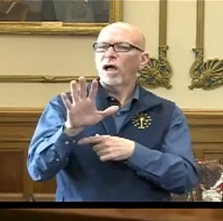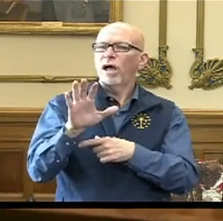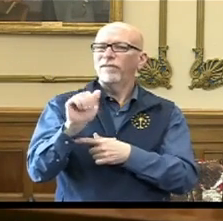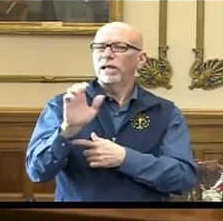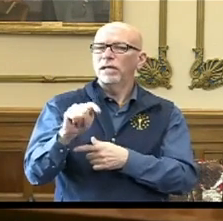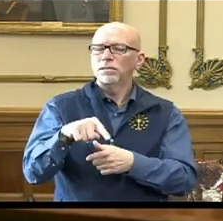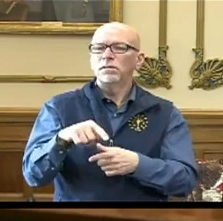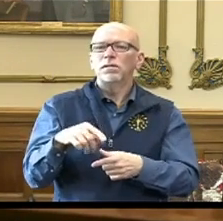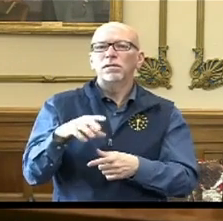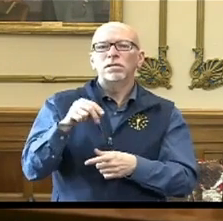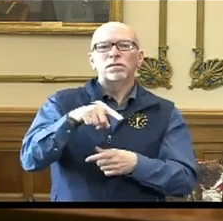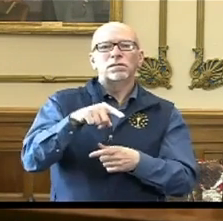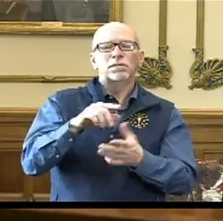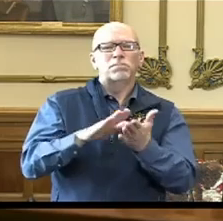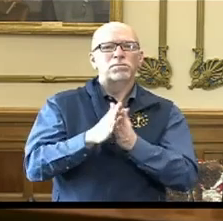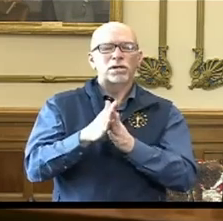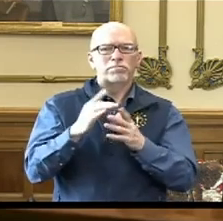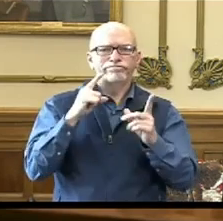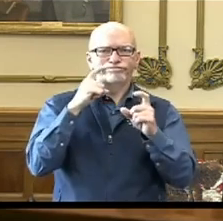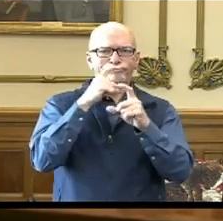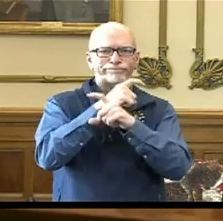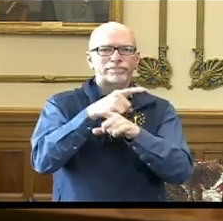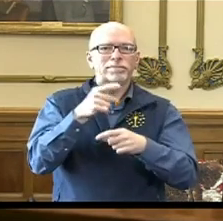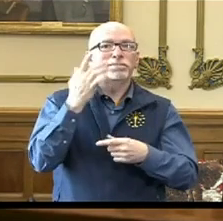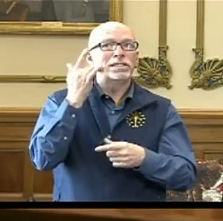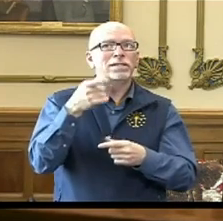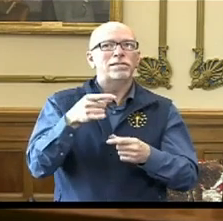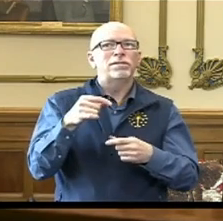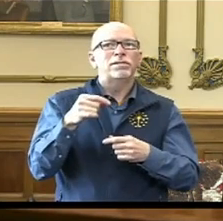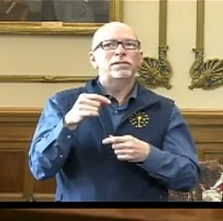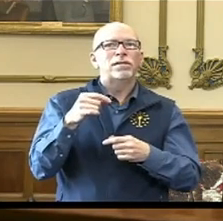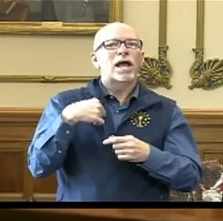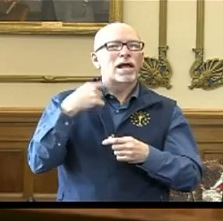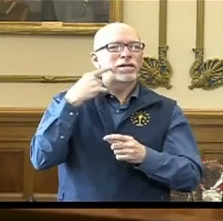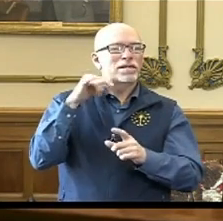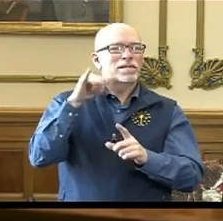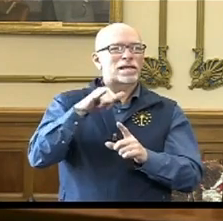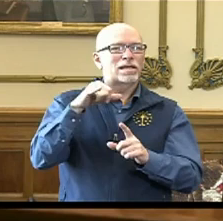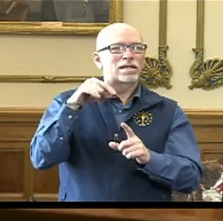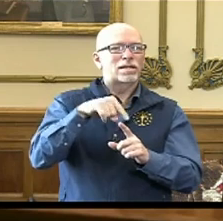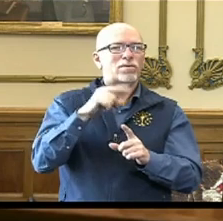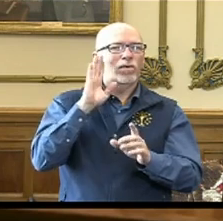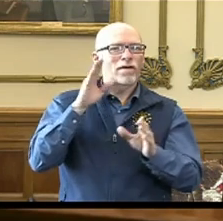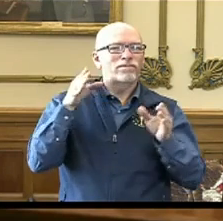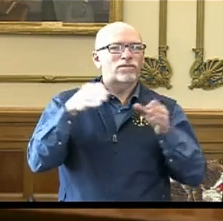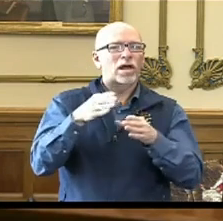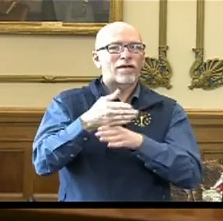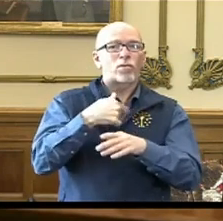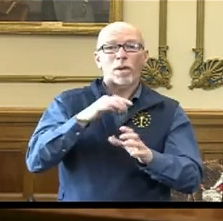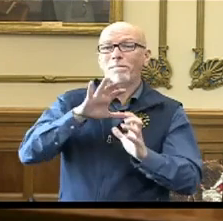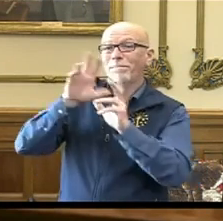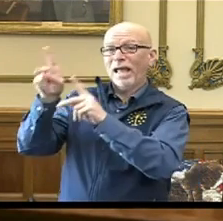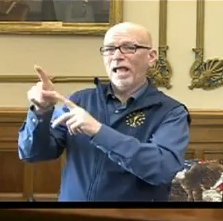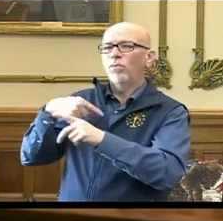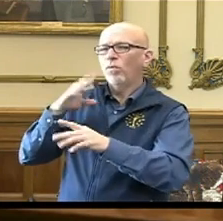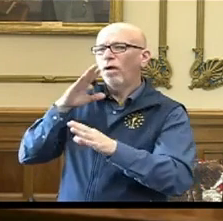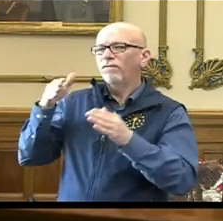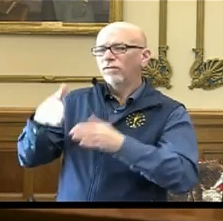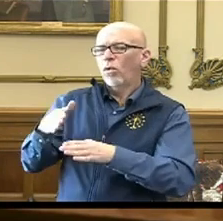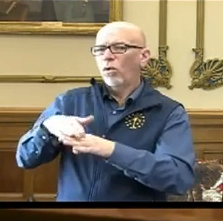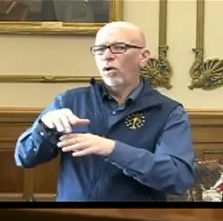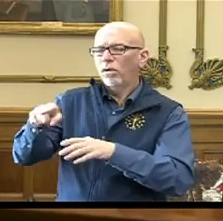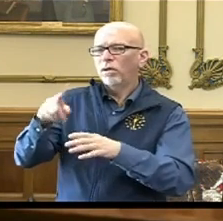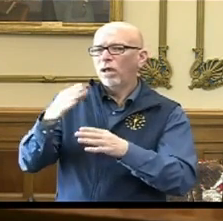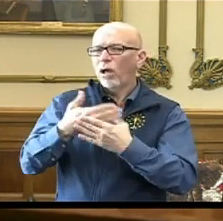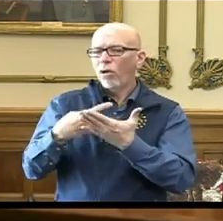and that got a little complicated in the sense that I think that's what we'll focus on once we get back. I think I